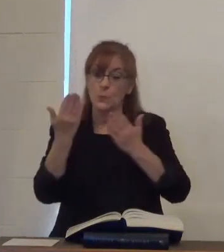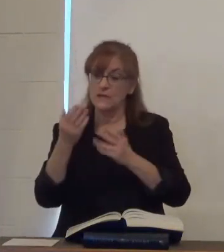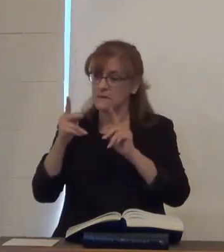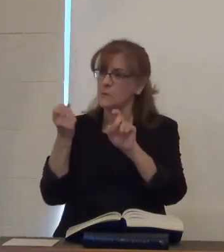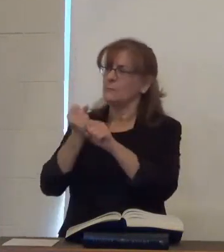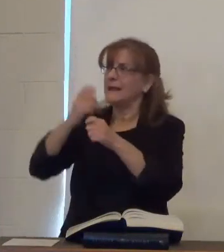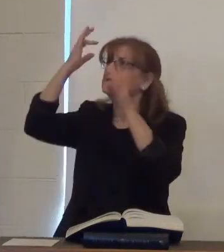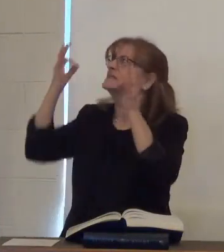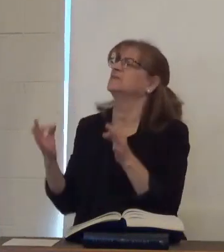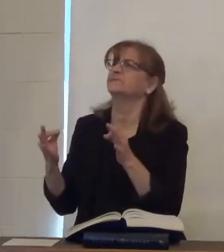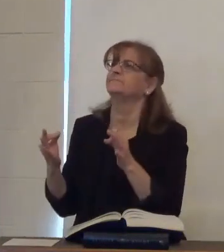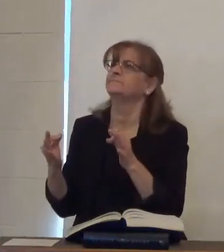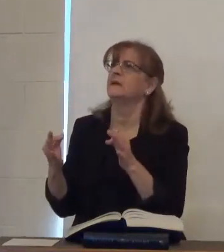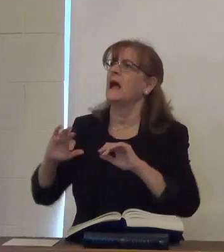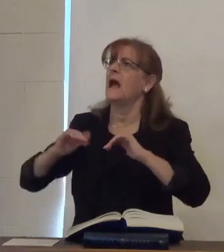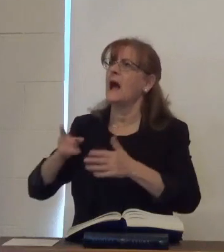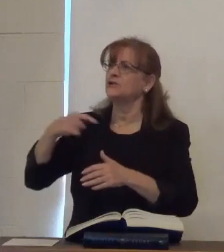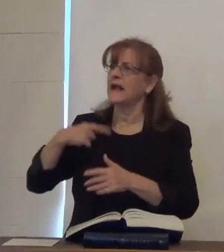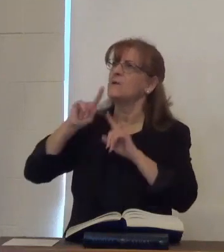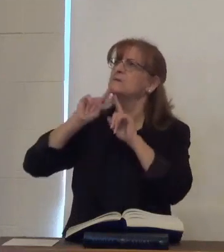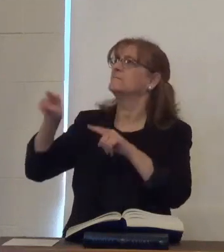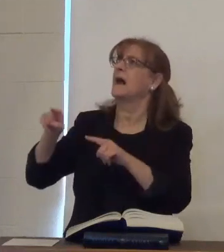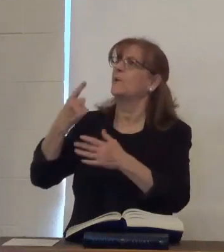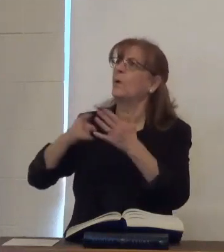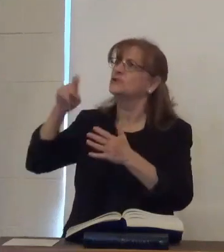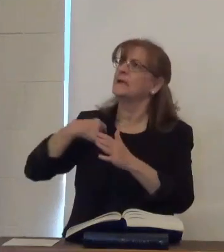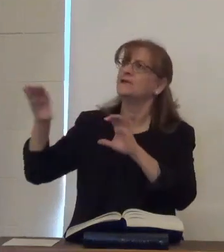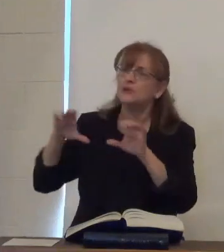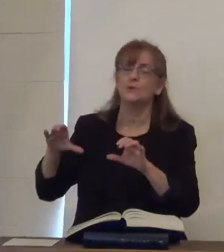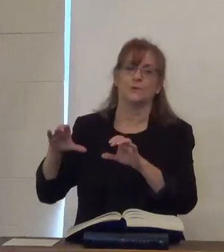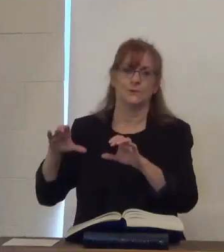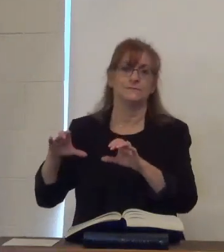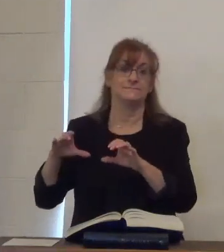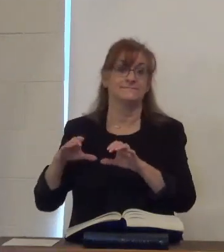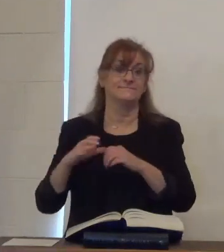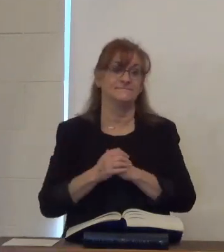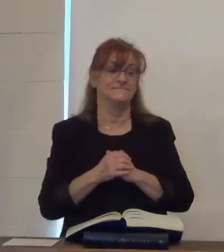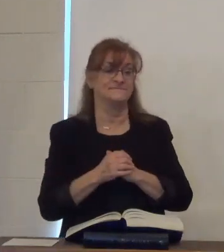we do? How can we respond to what we have just heard in God's Word?